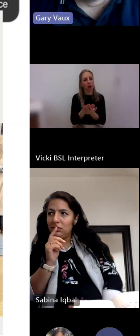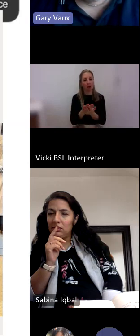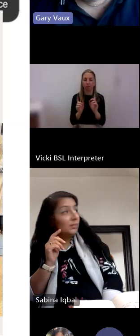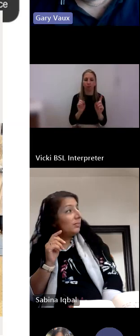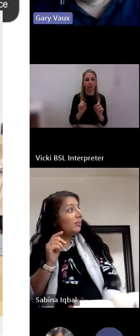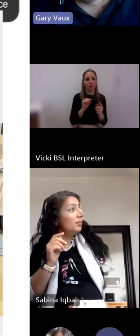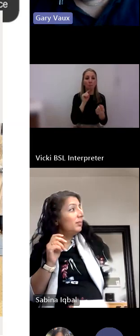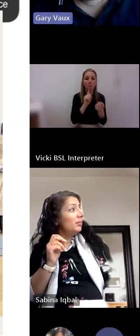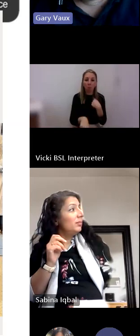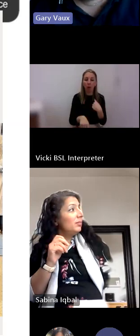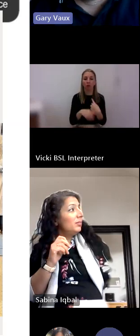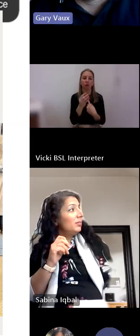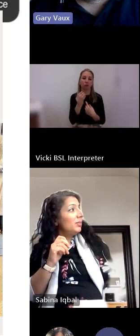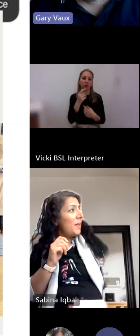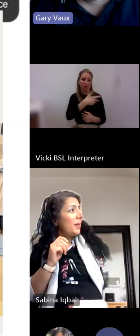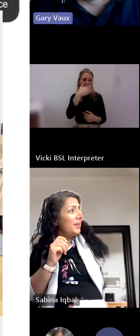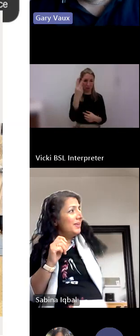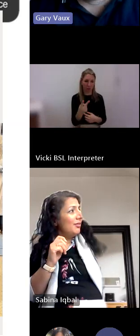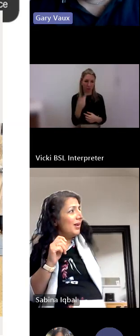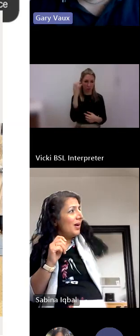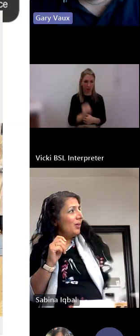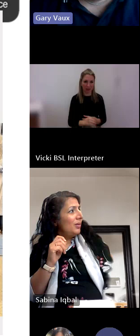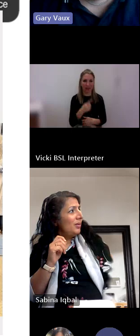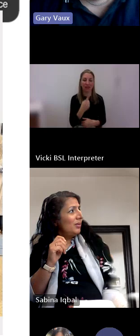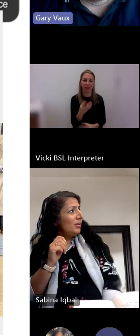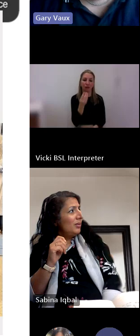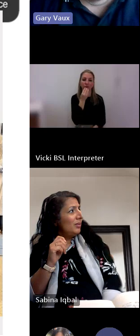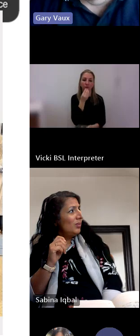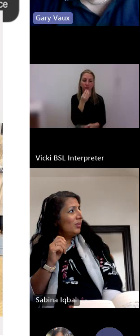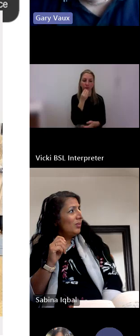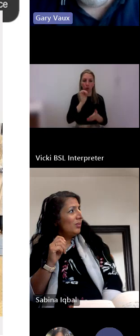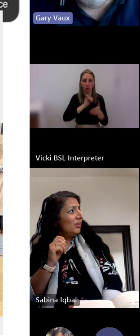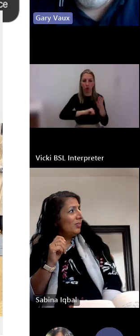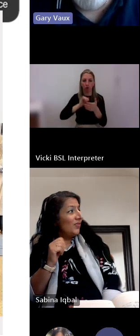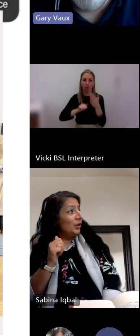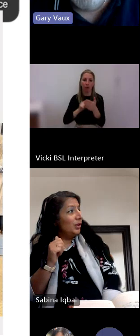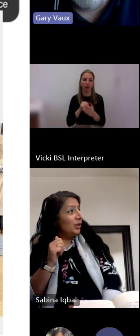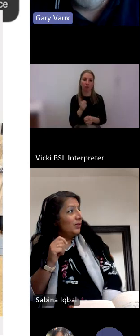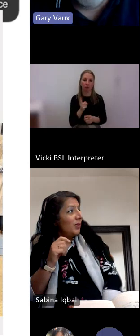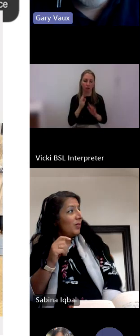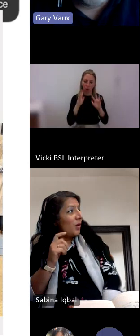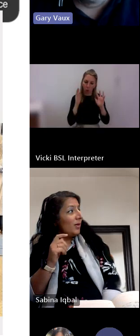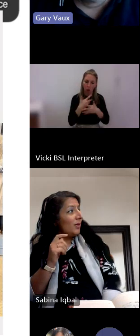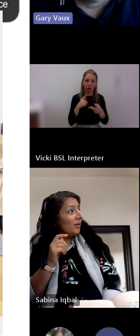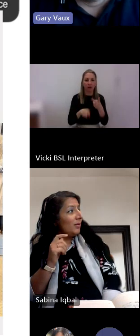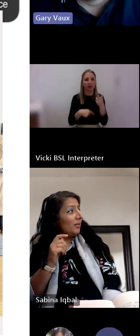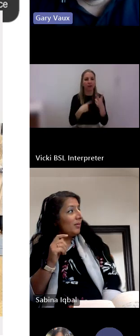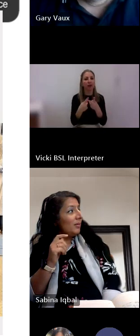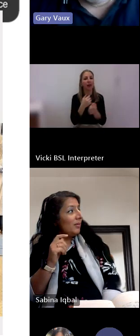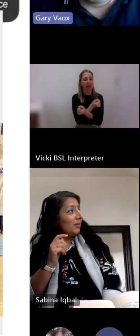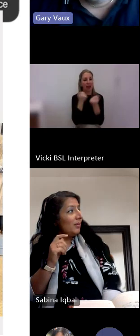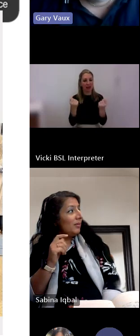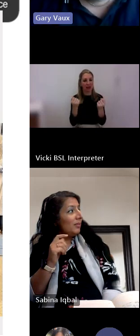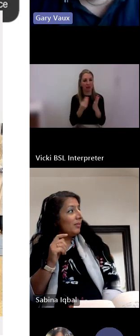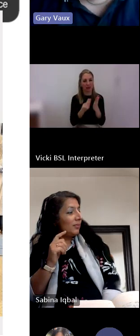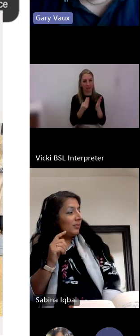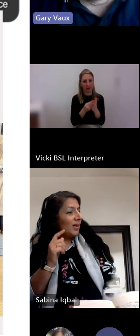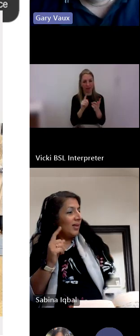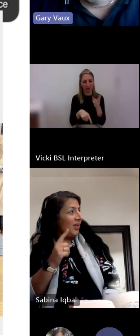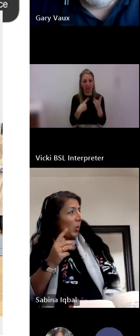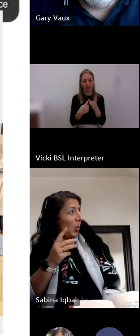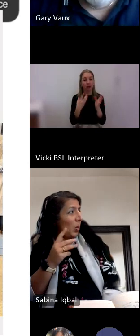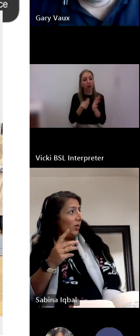92% of the people surveyed said that was their biggest concern. Energy bills closely behind, price of